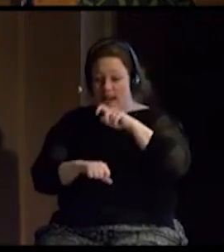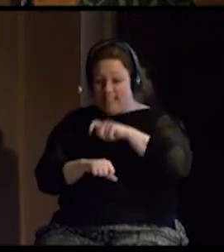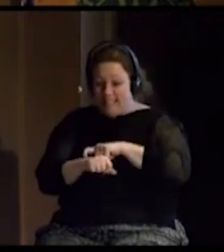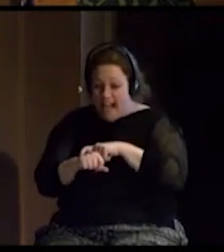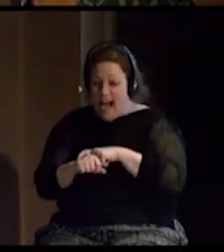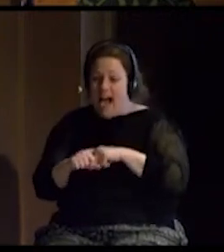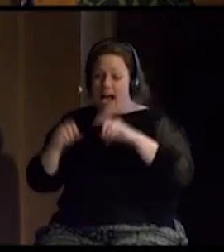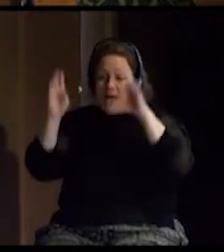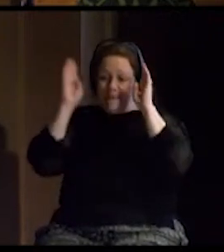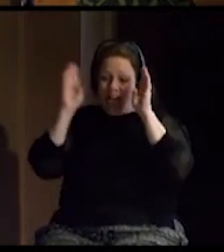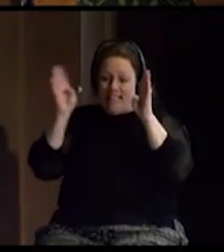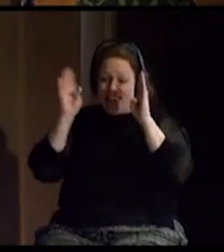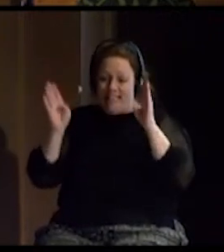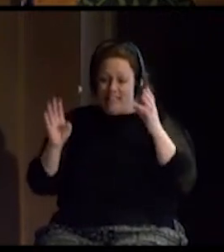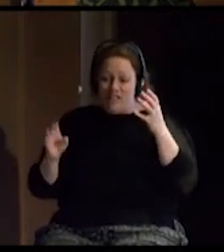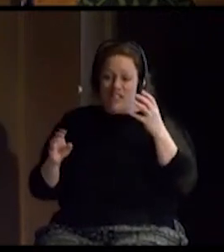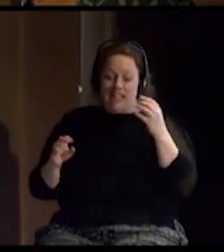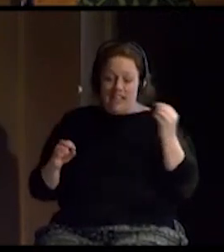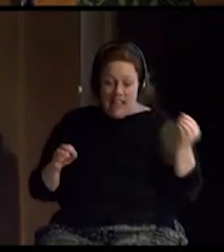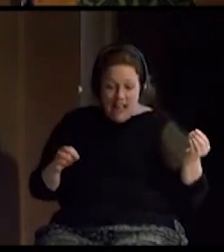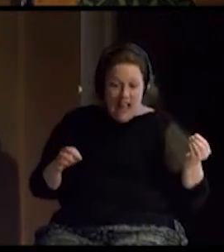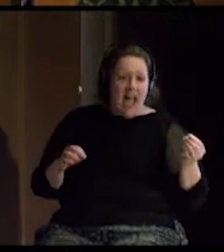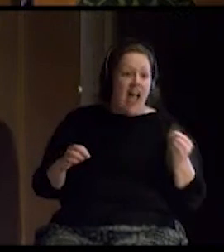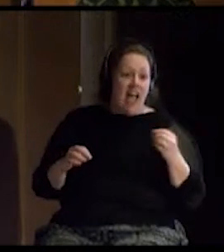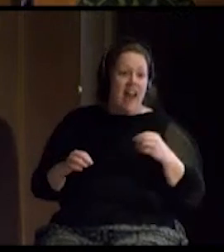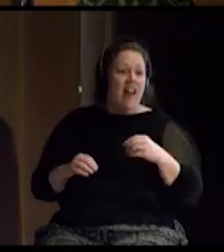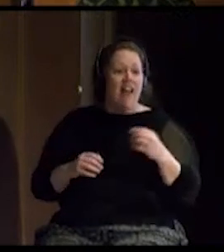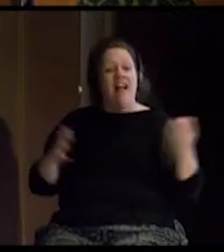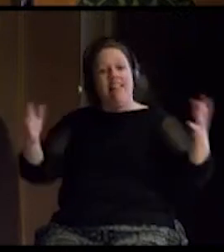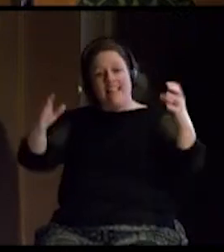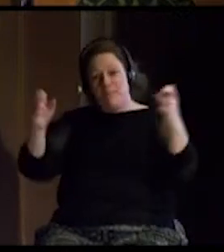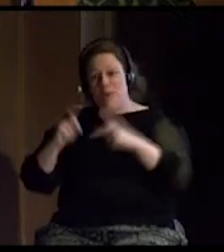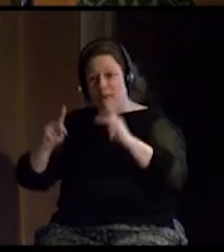your attention, and let's bring back the Salish woolly dogs.